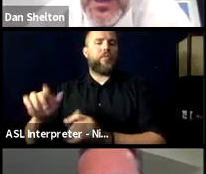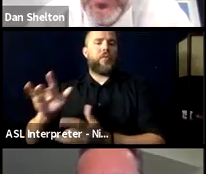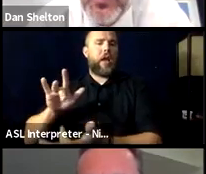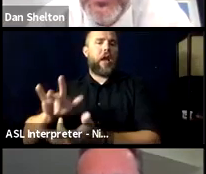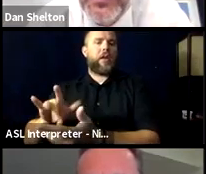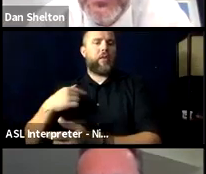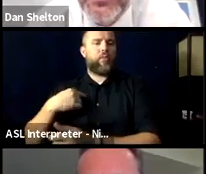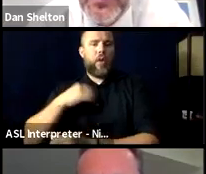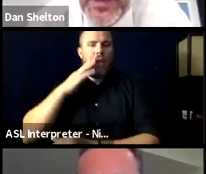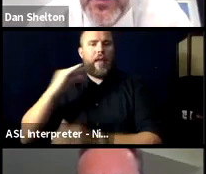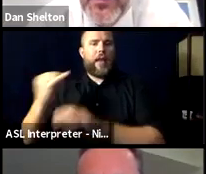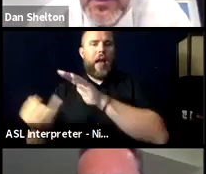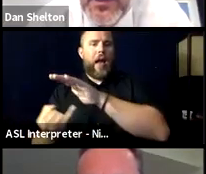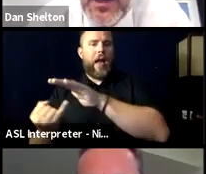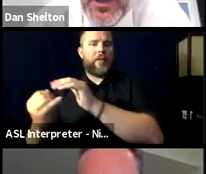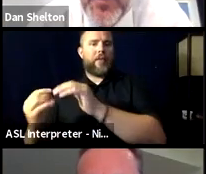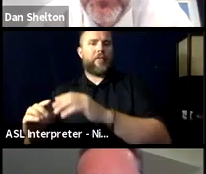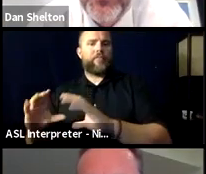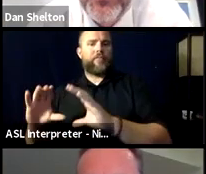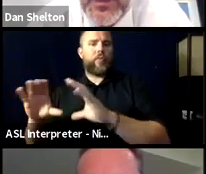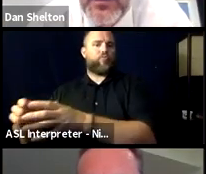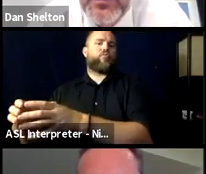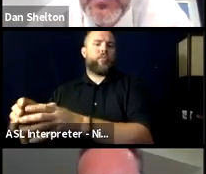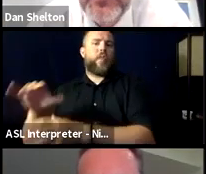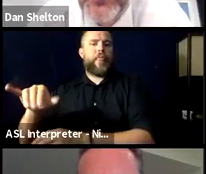groups quickly and easily without